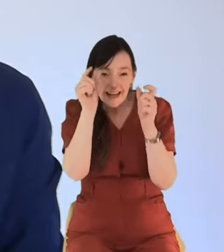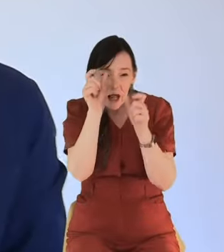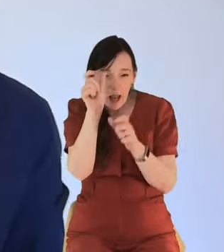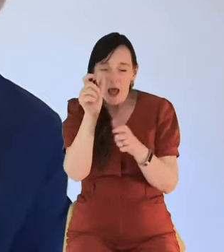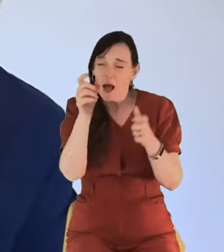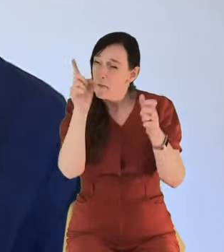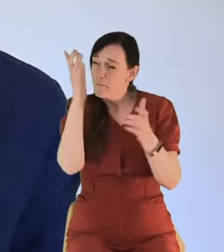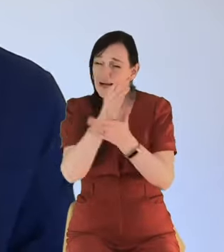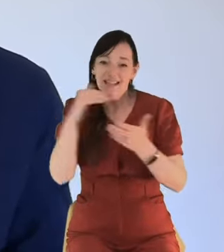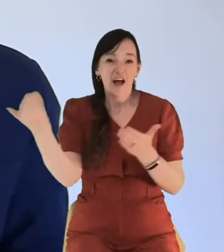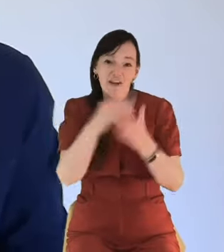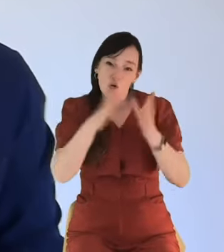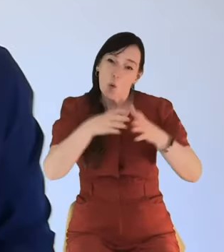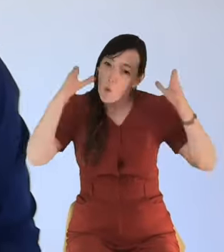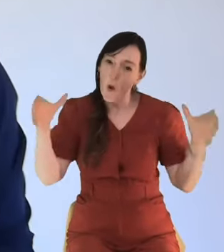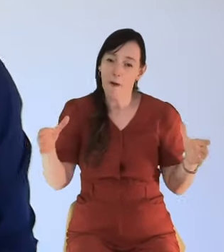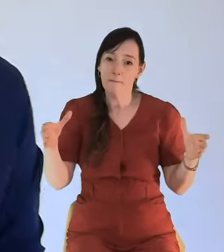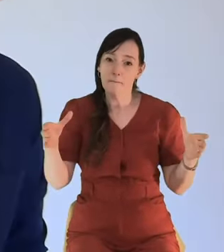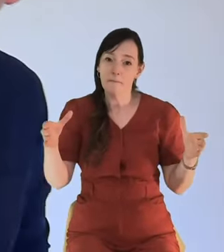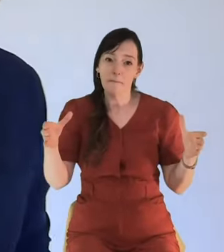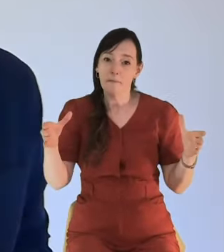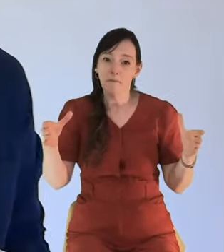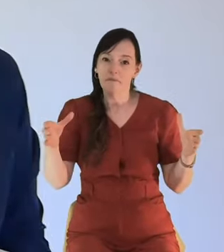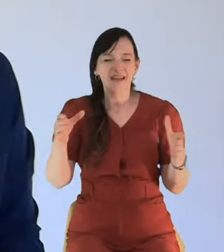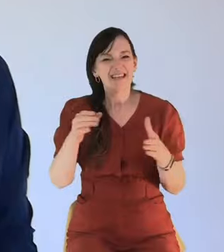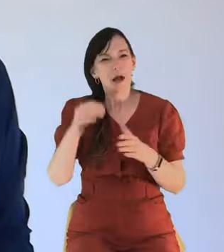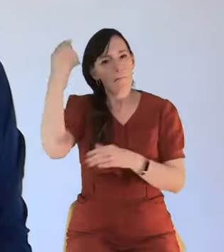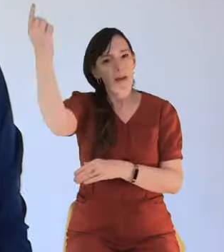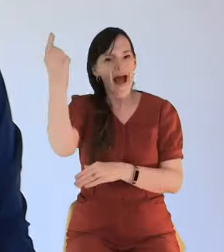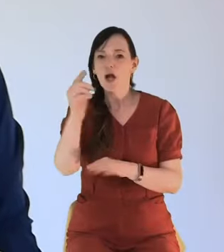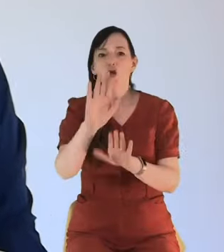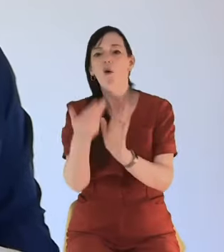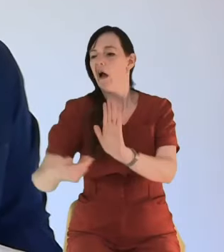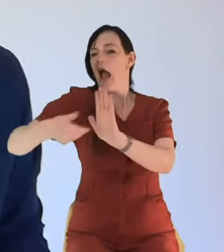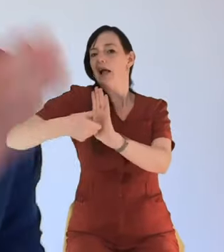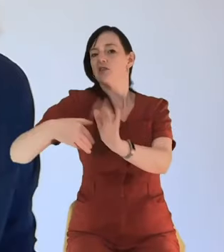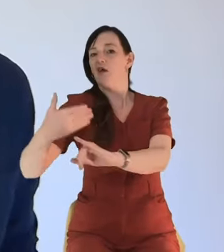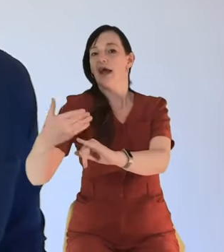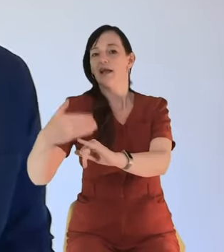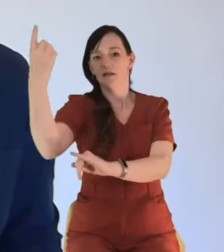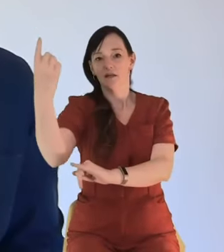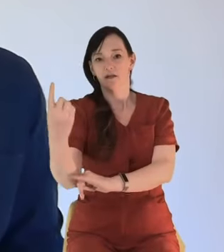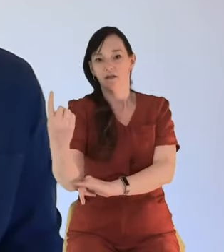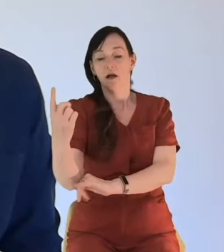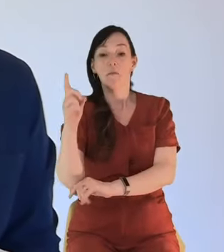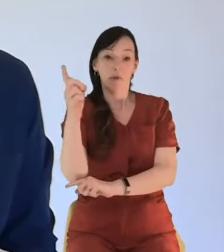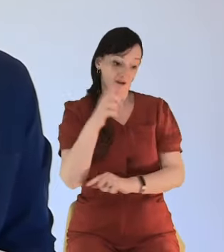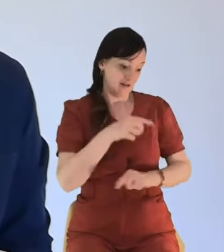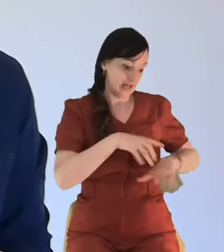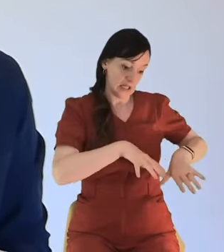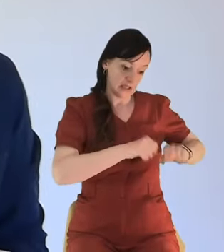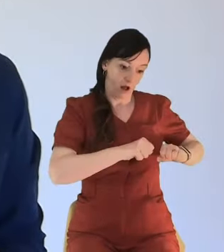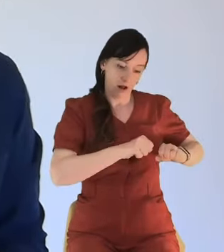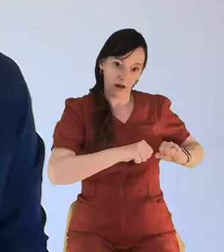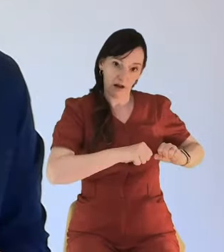not the odd bit tacked on at the end. It's about finishing what he started. He came, which